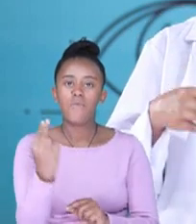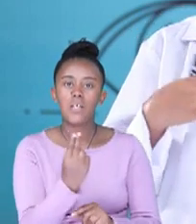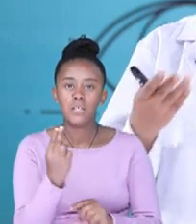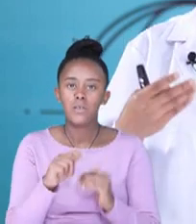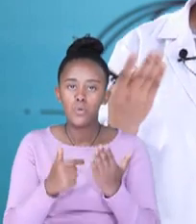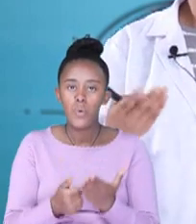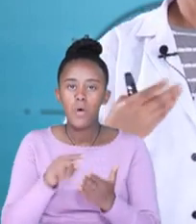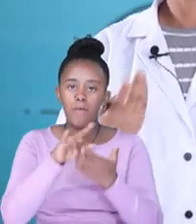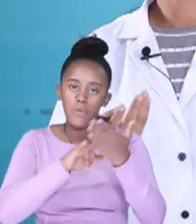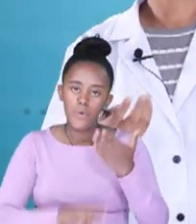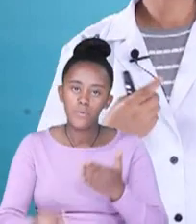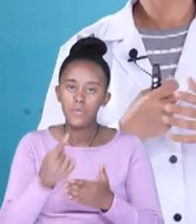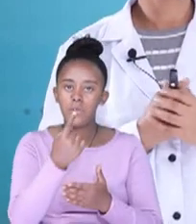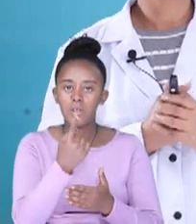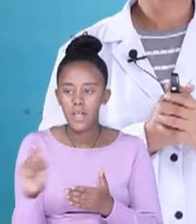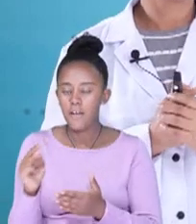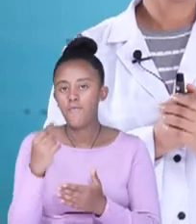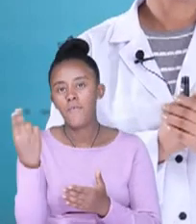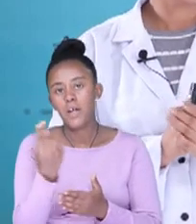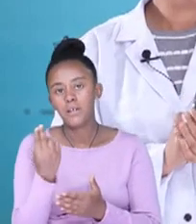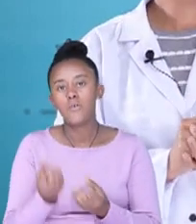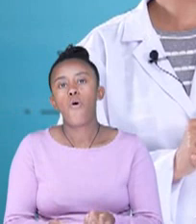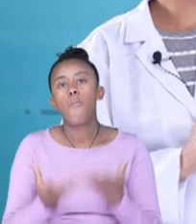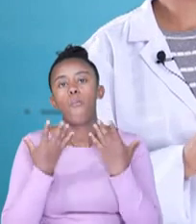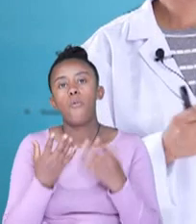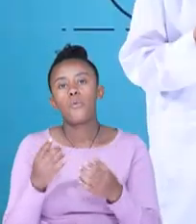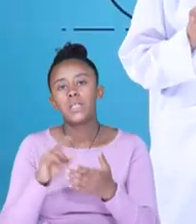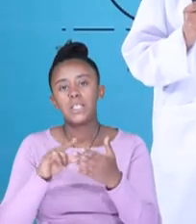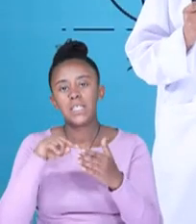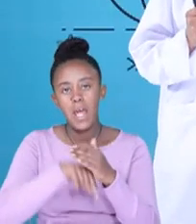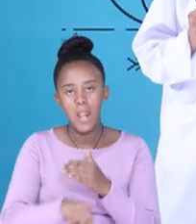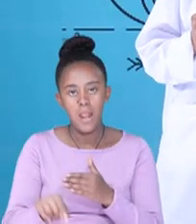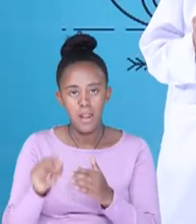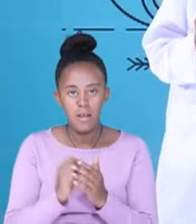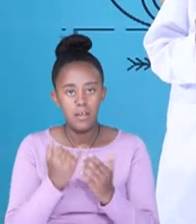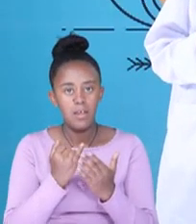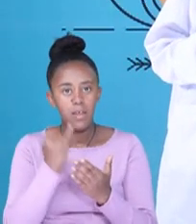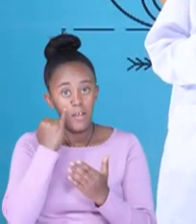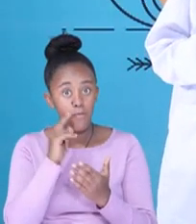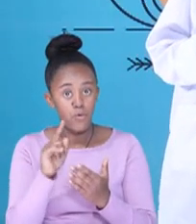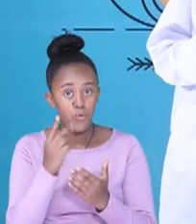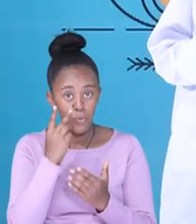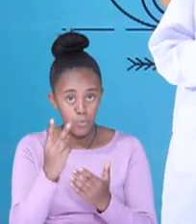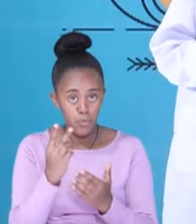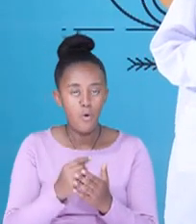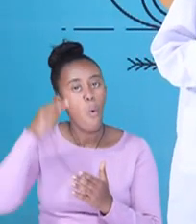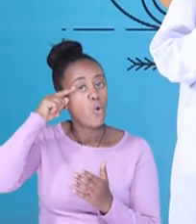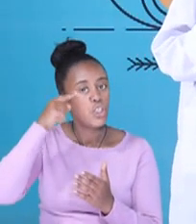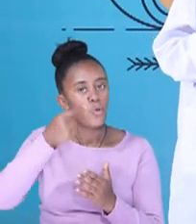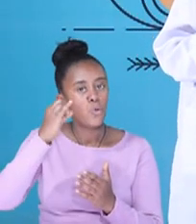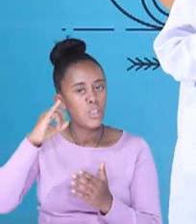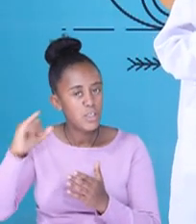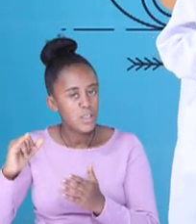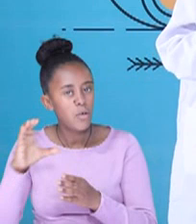So we have to list their function in more detail. If you took, for example, Golgi